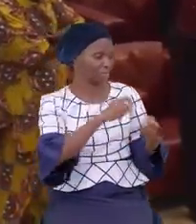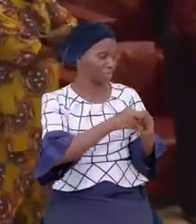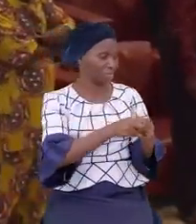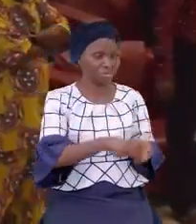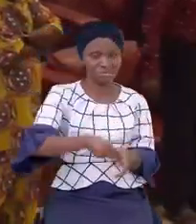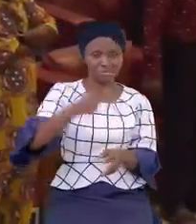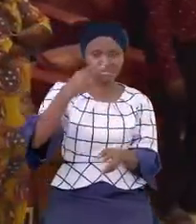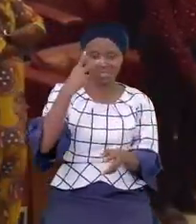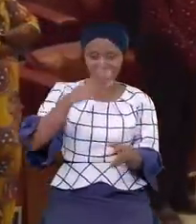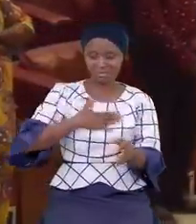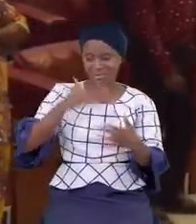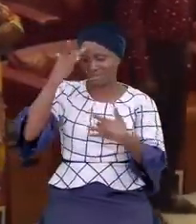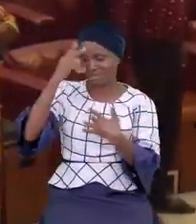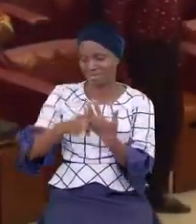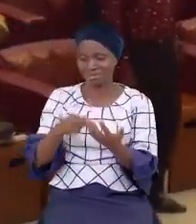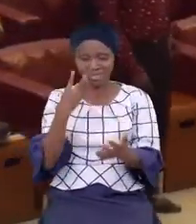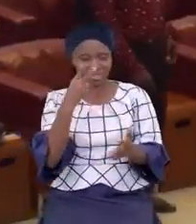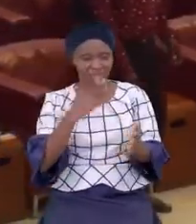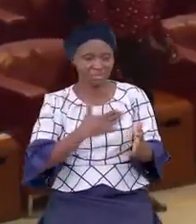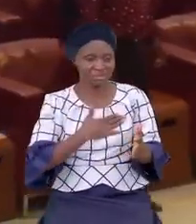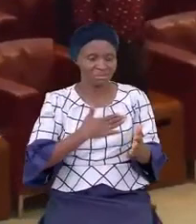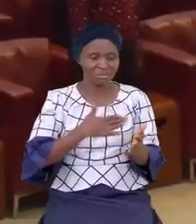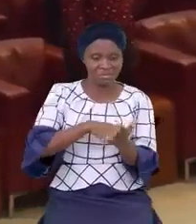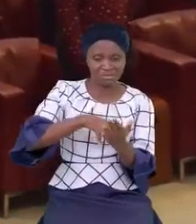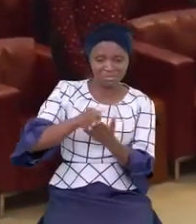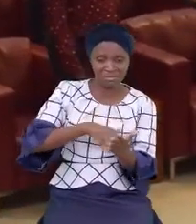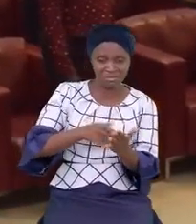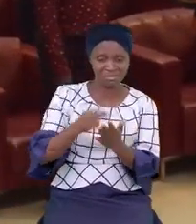sickness. Look at my infirmity.